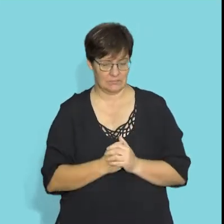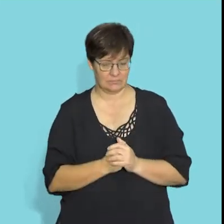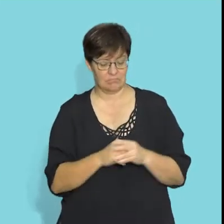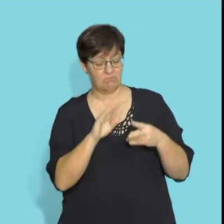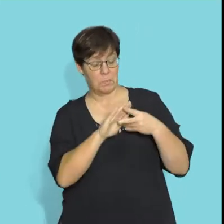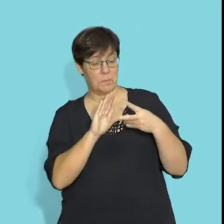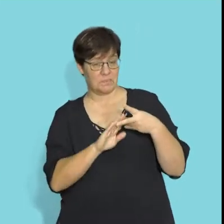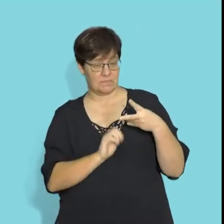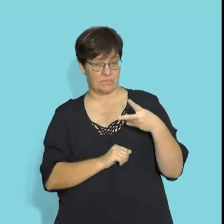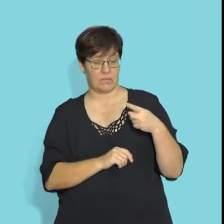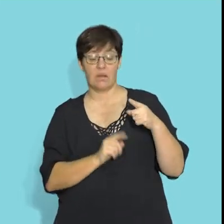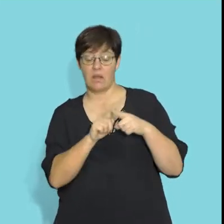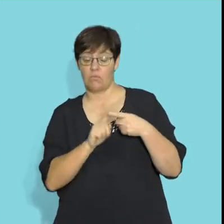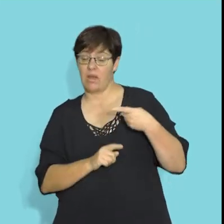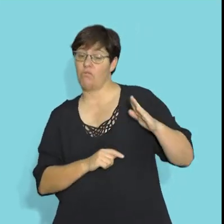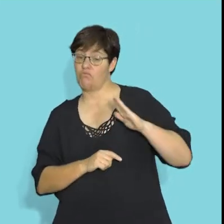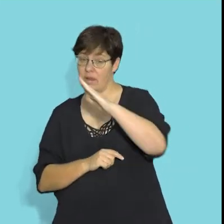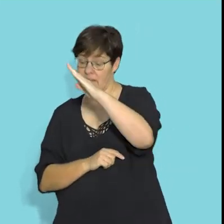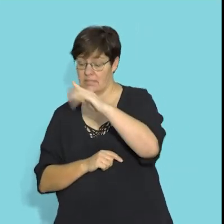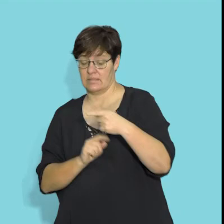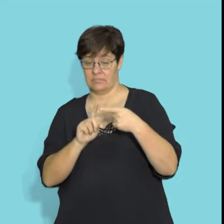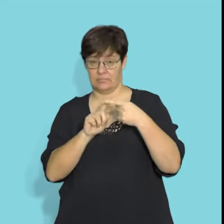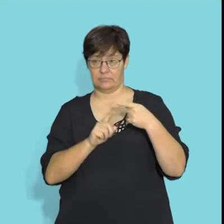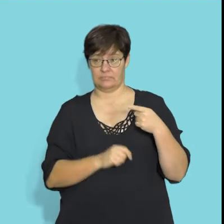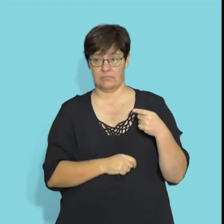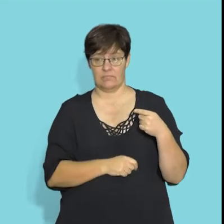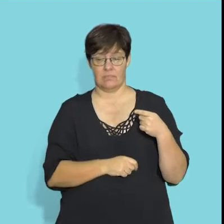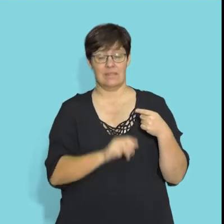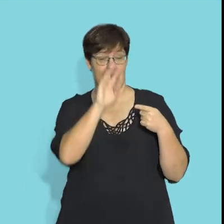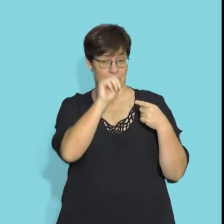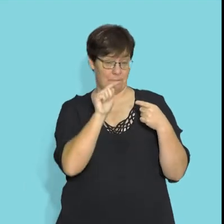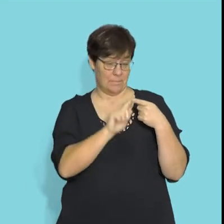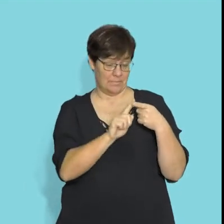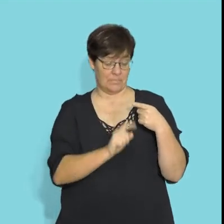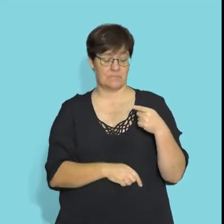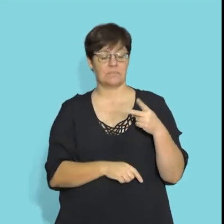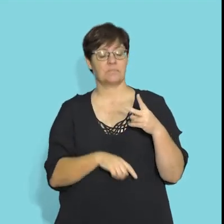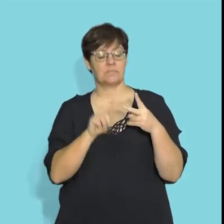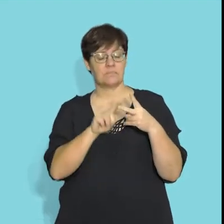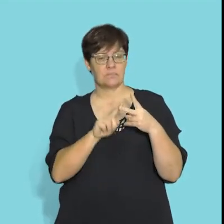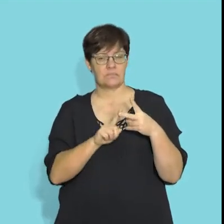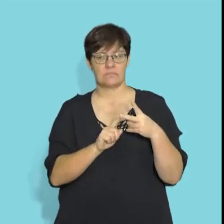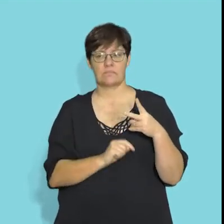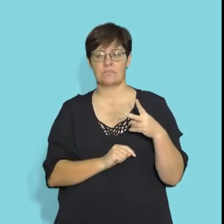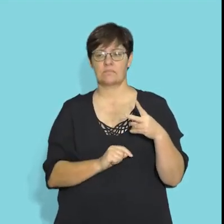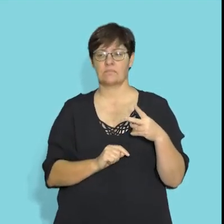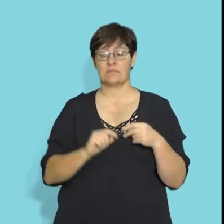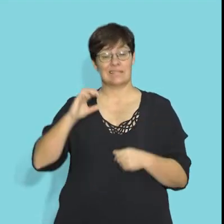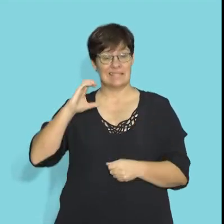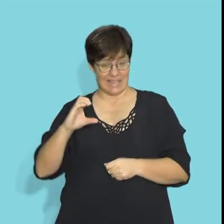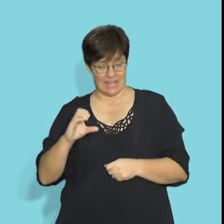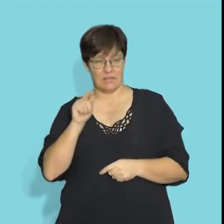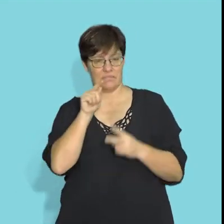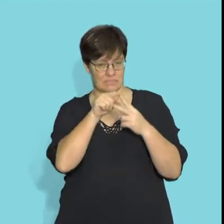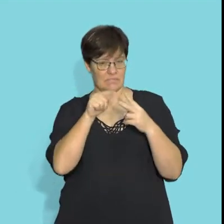that describe a line are the gradients, which is M, and the y-cut, which is